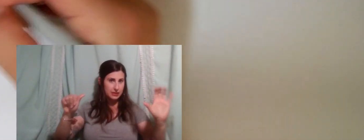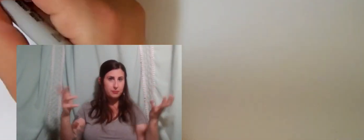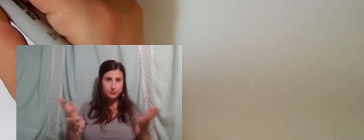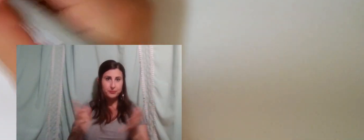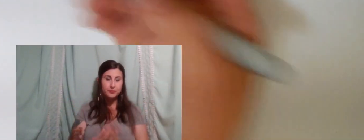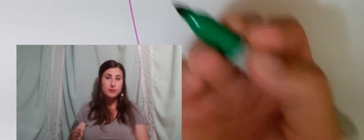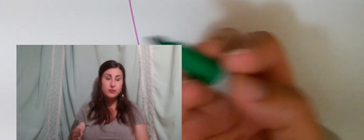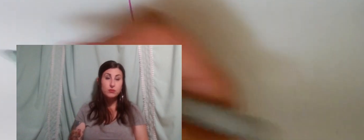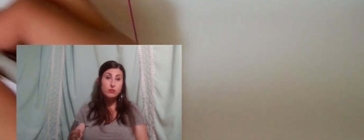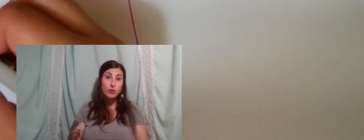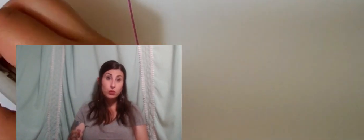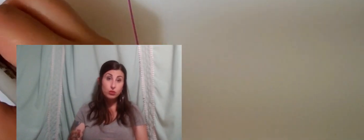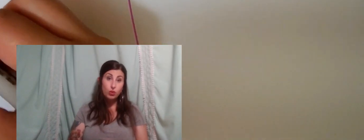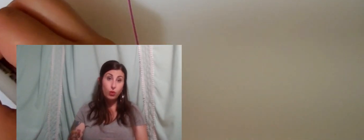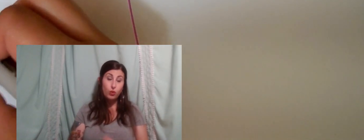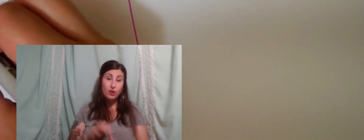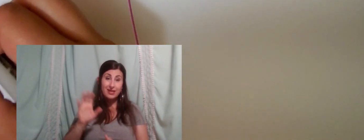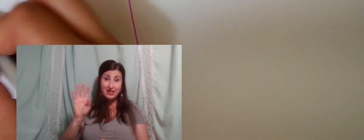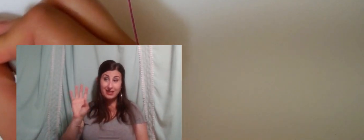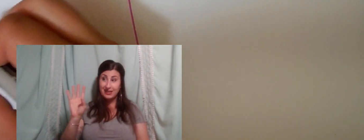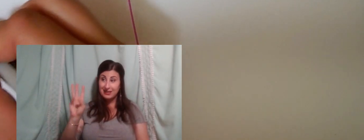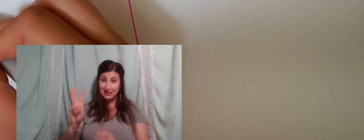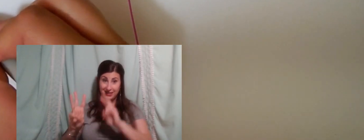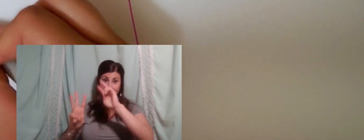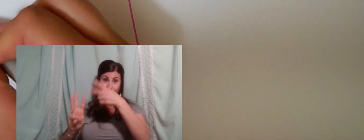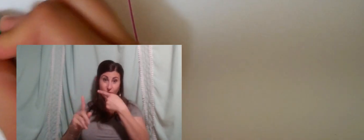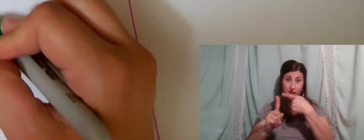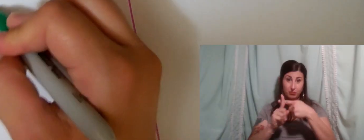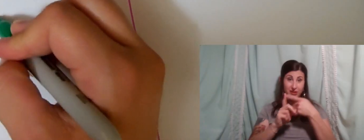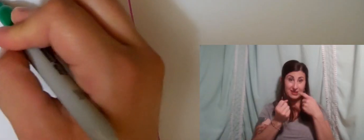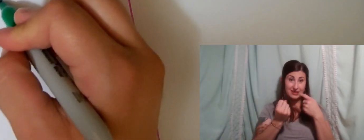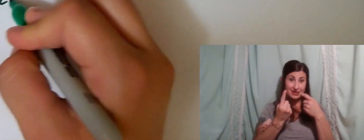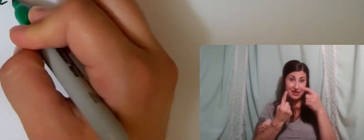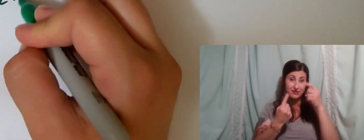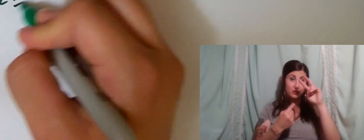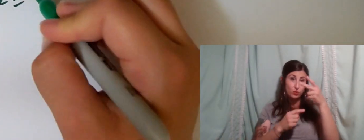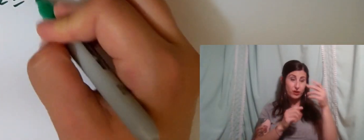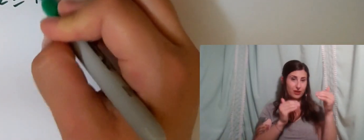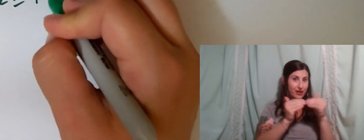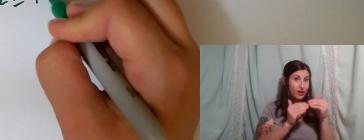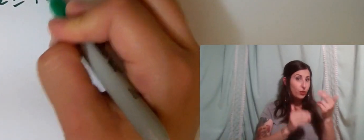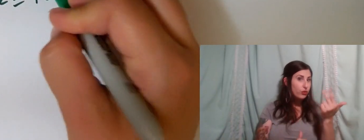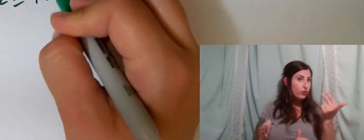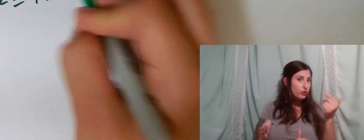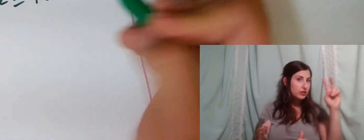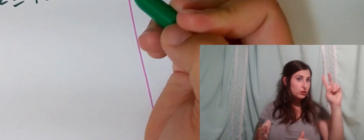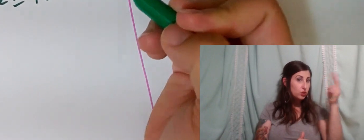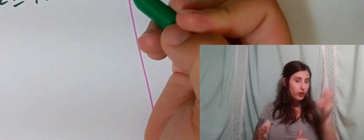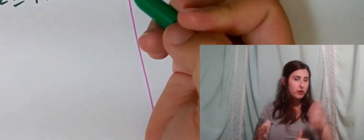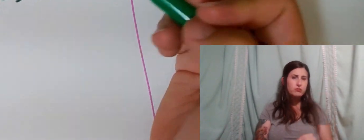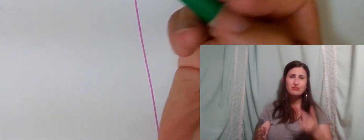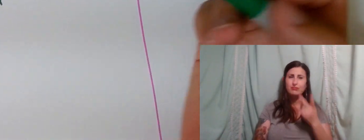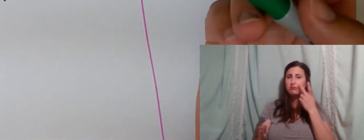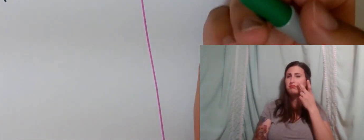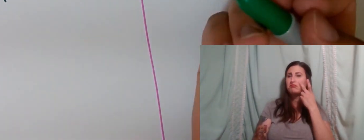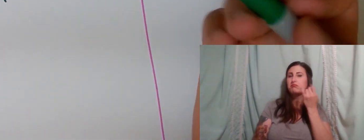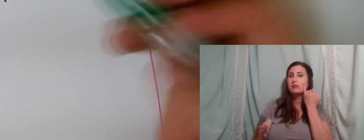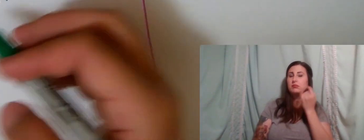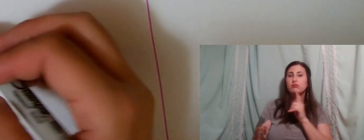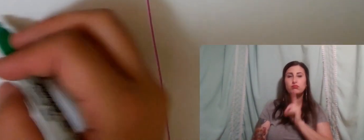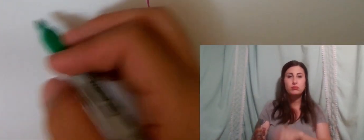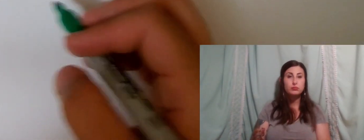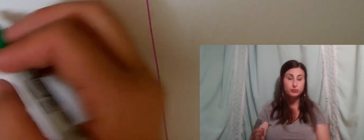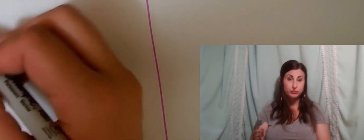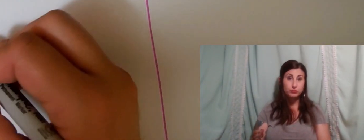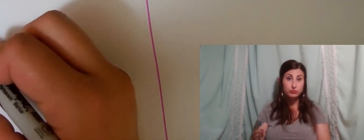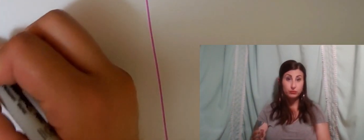B, and this is C. So I'll say 6 squared plus 11 squared equals 13 squared. Let's see if that's